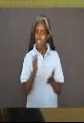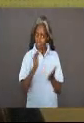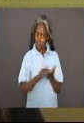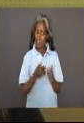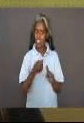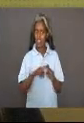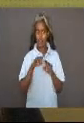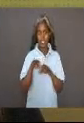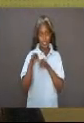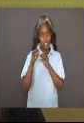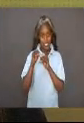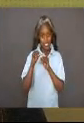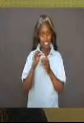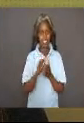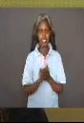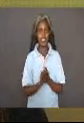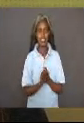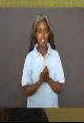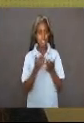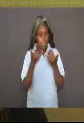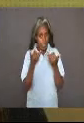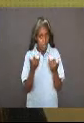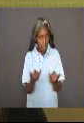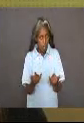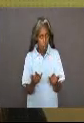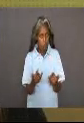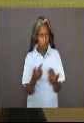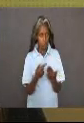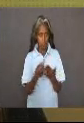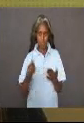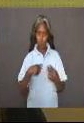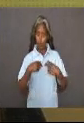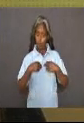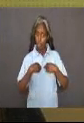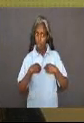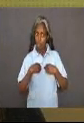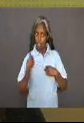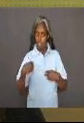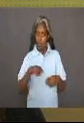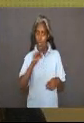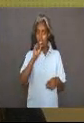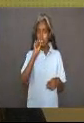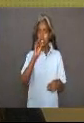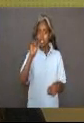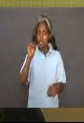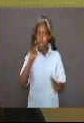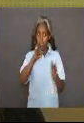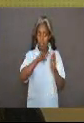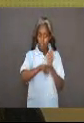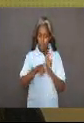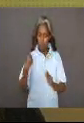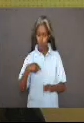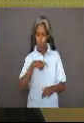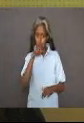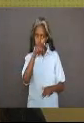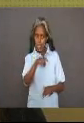Welcome back, students. Now that we have our sign values, we need